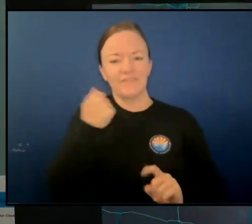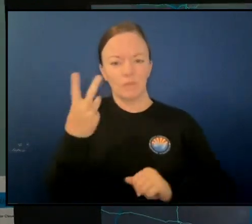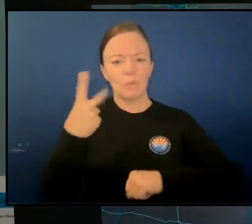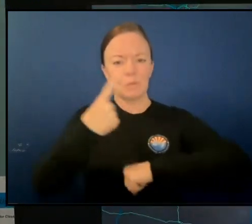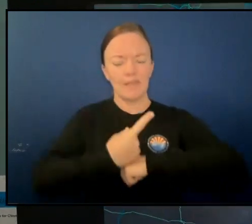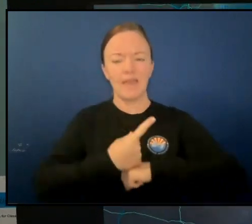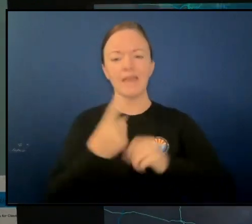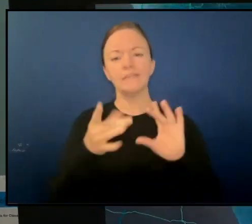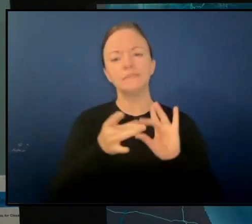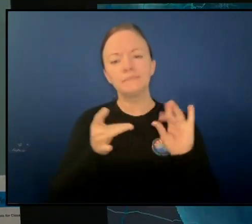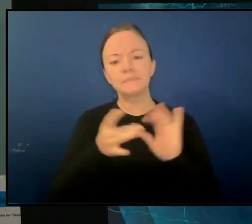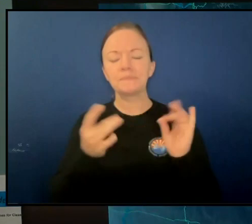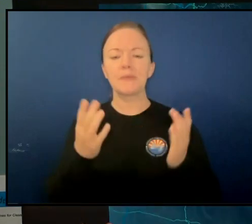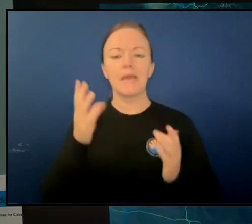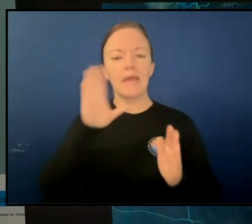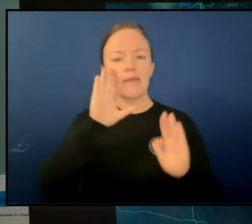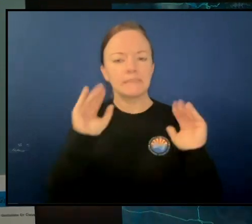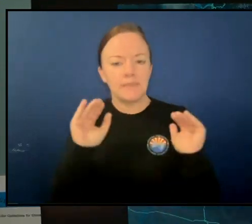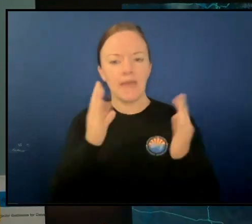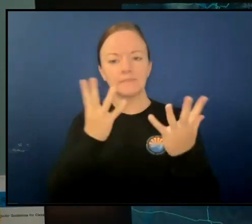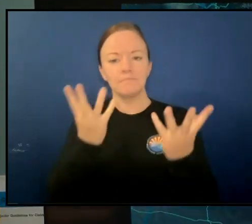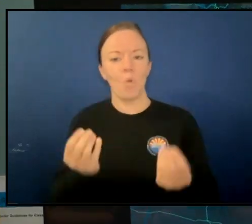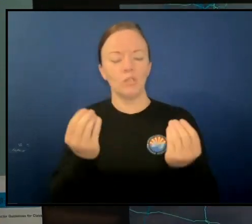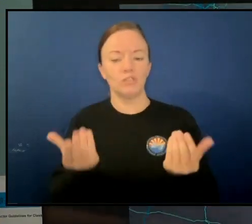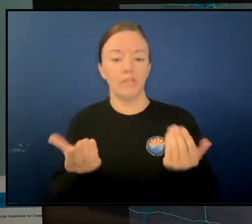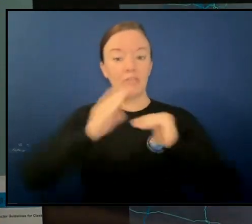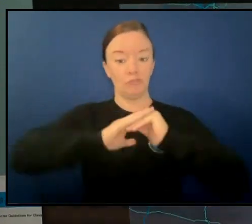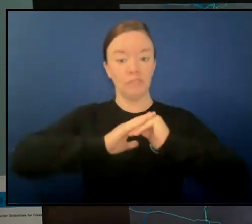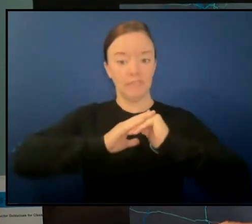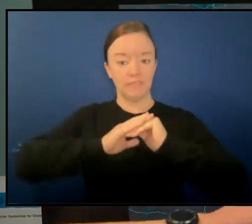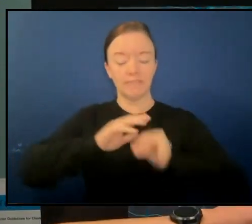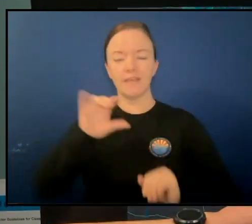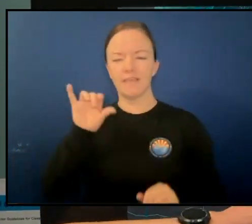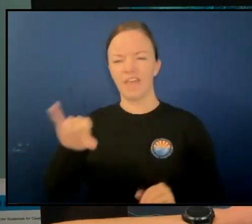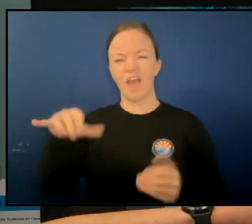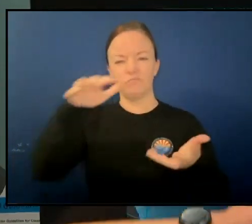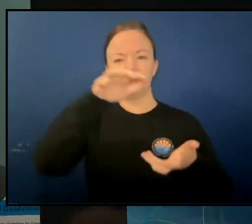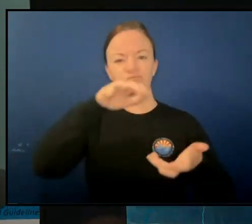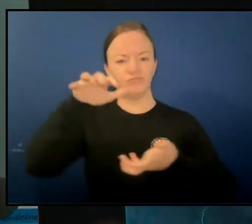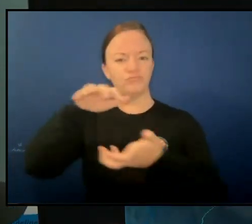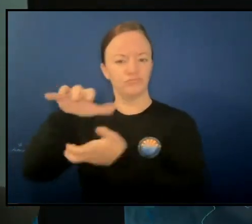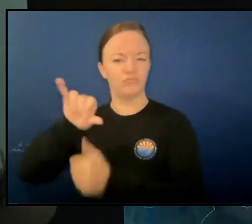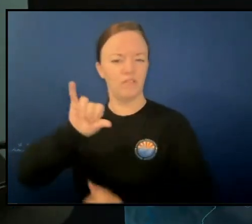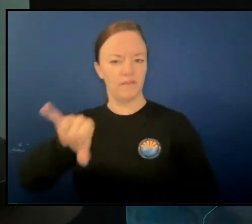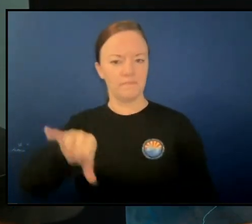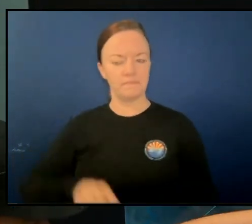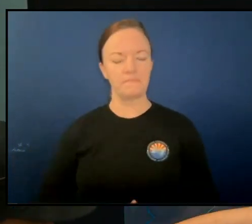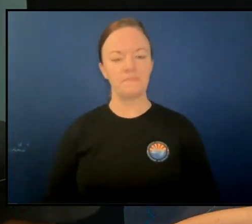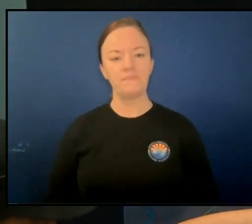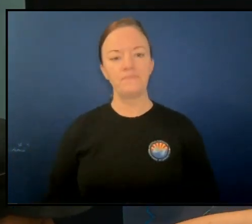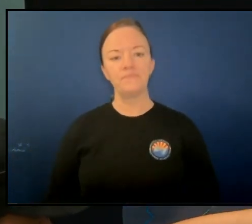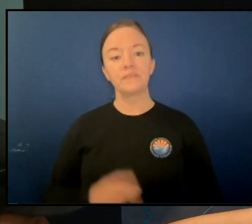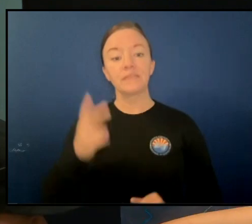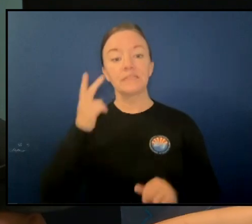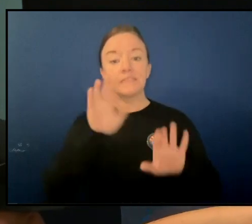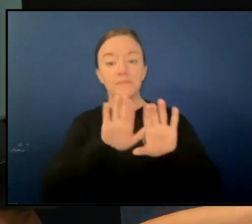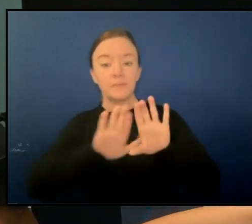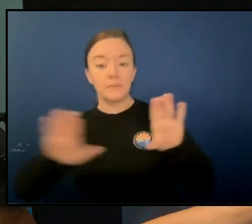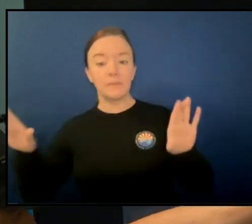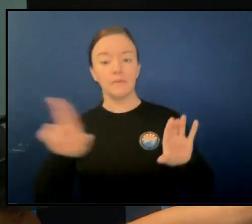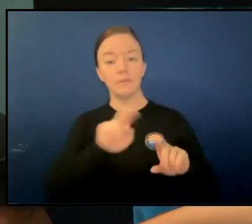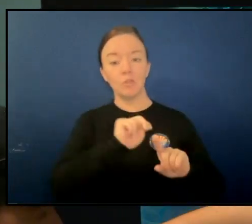into the early weeks. So this is really what you're seeing over here. Right over here we have New Mexico, Texas,